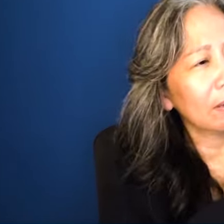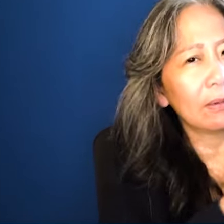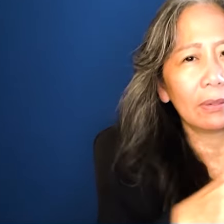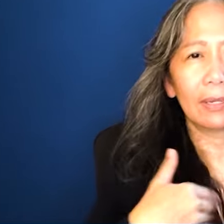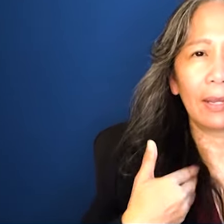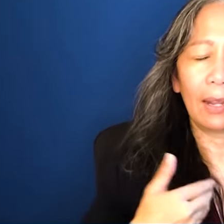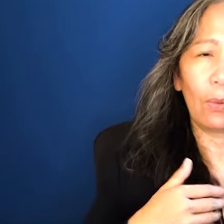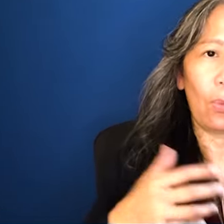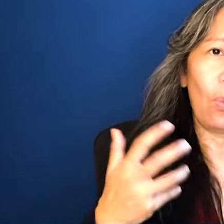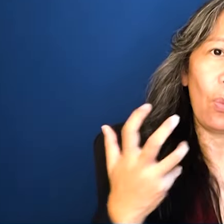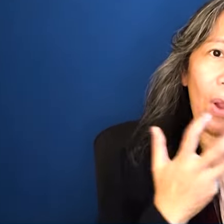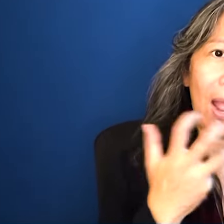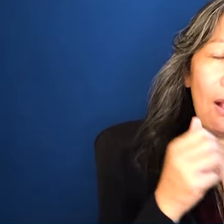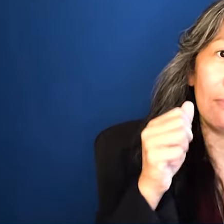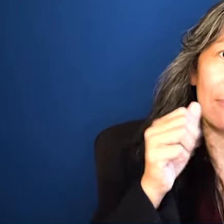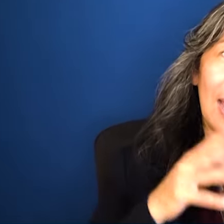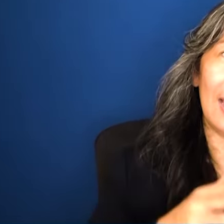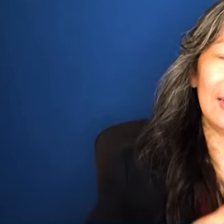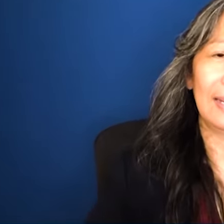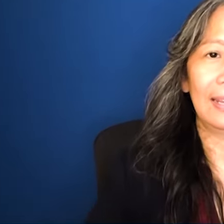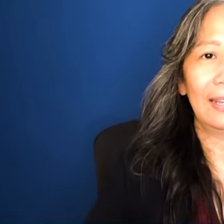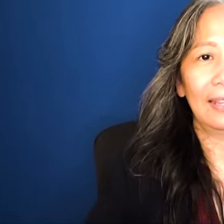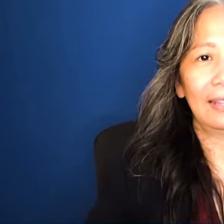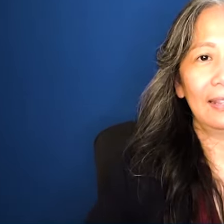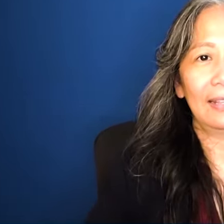at somehow the younger ones are, I'm like, wow, man.